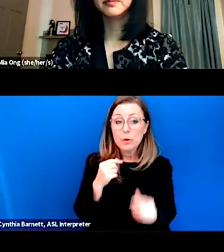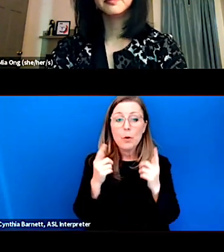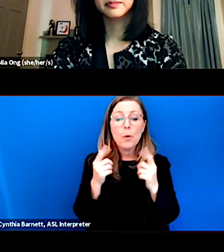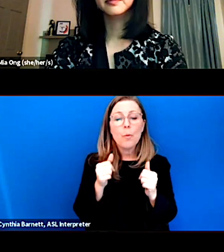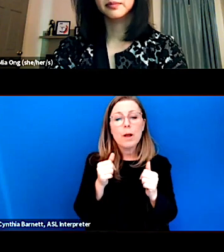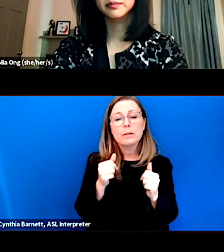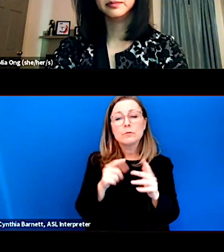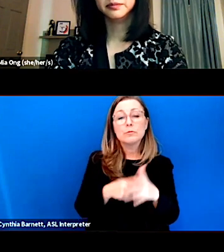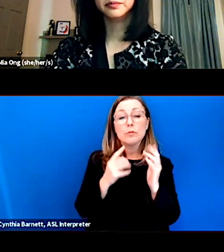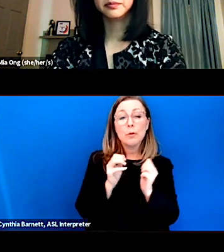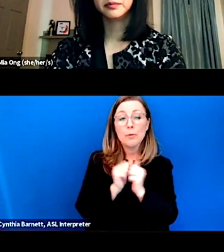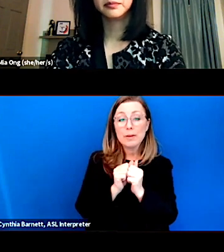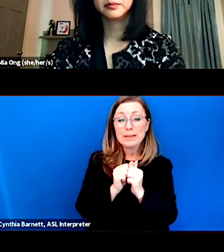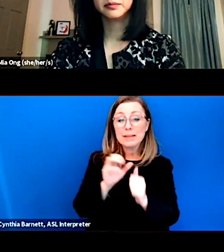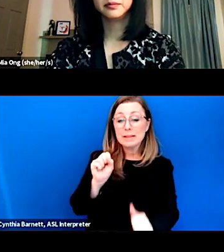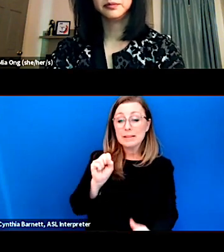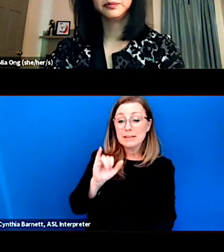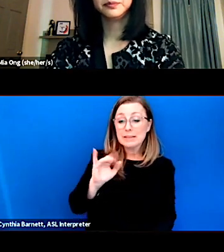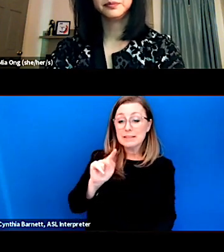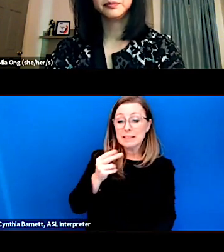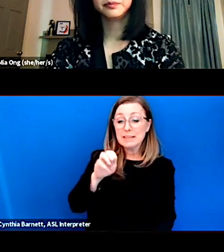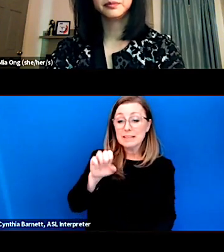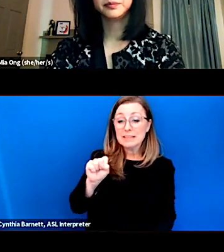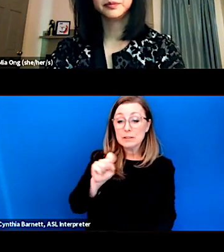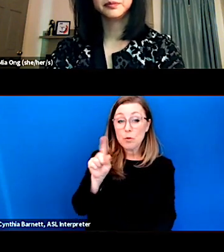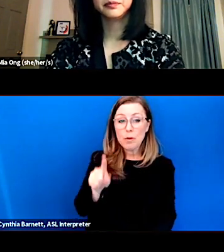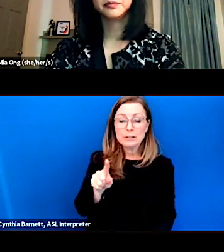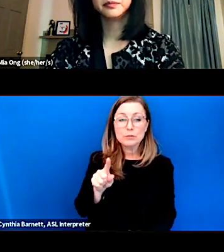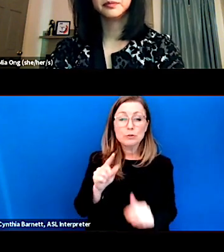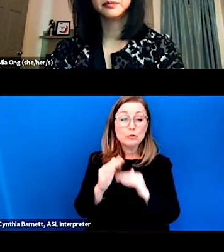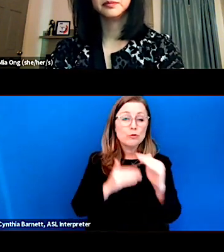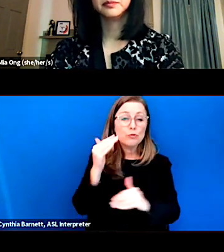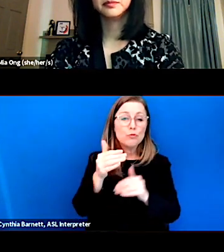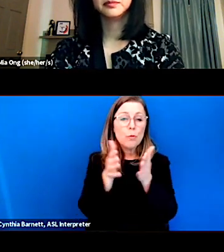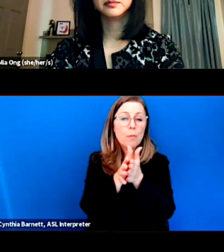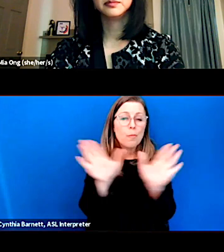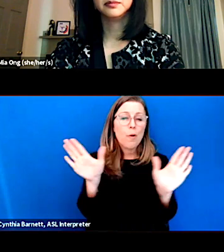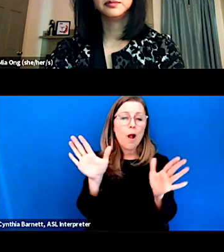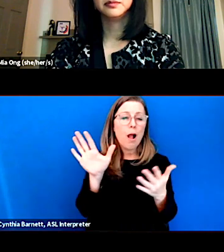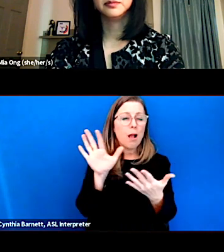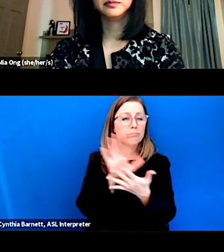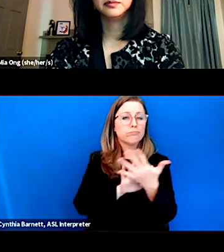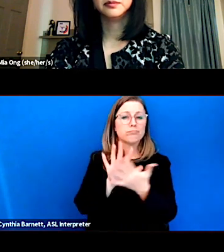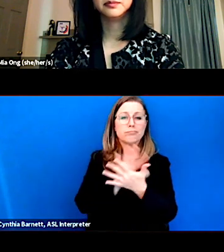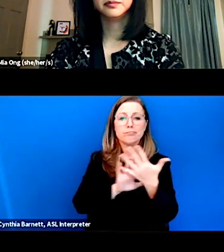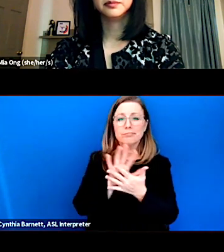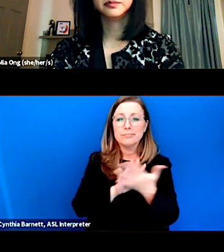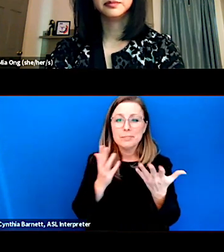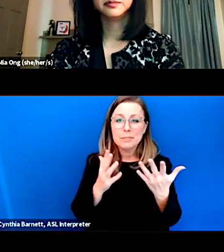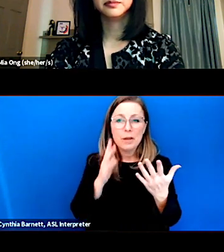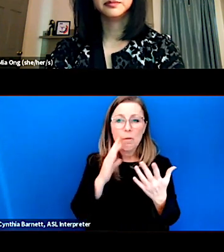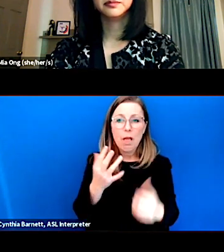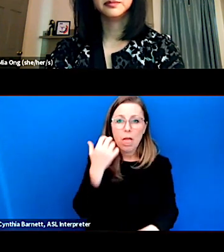broad and that will take too much work and too long of a period of